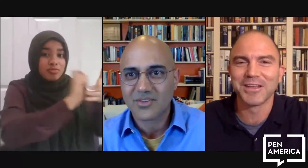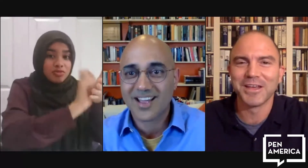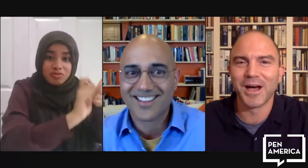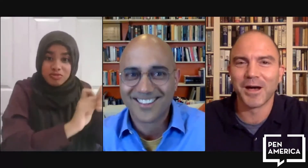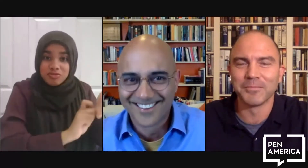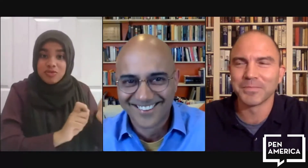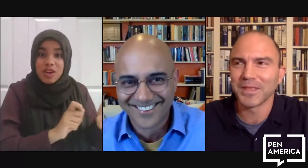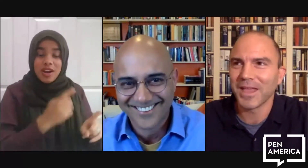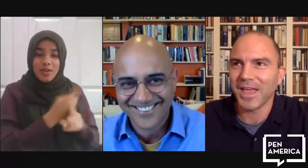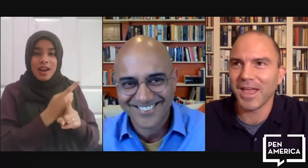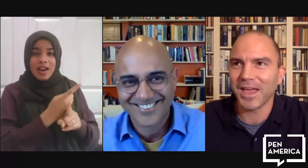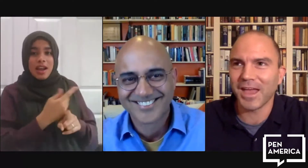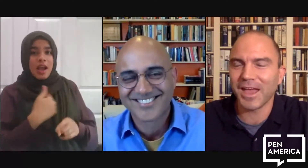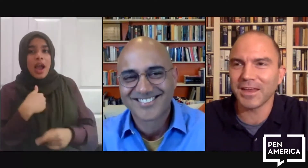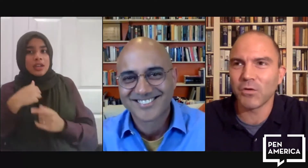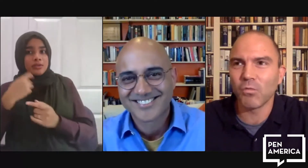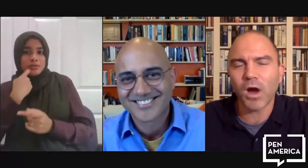that.